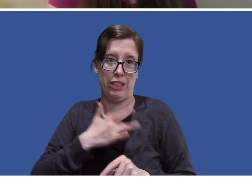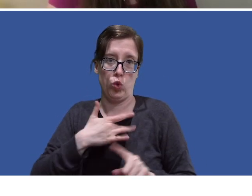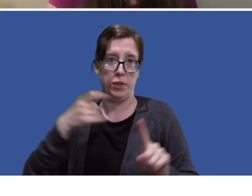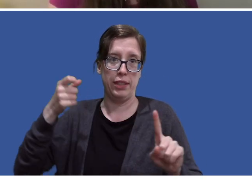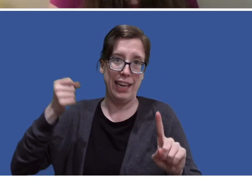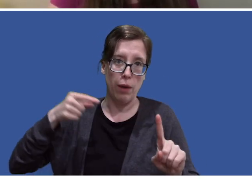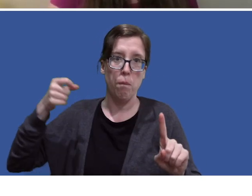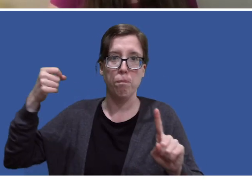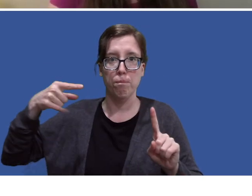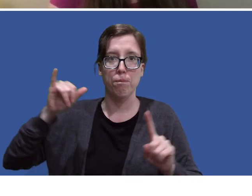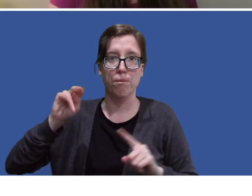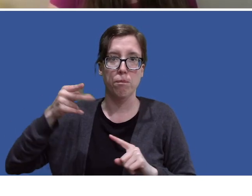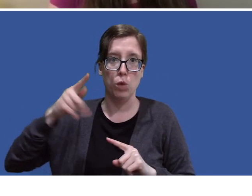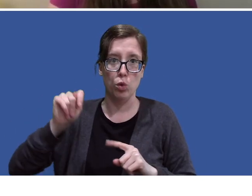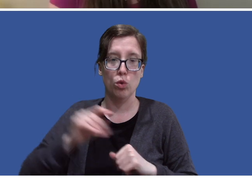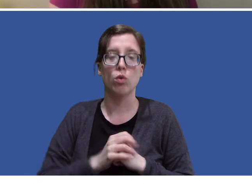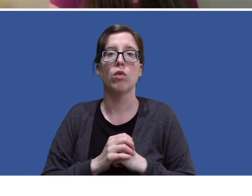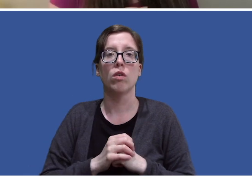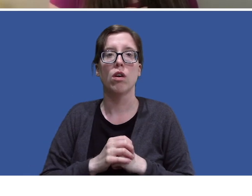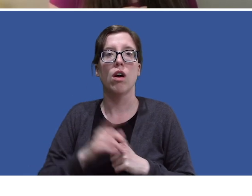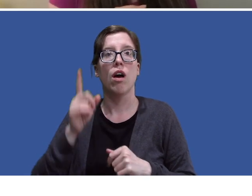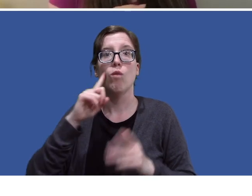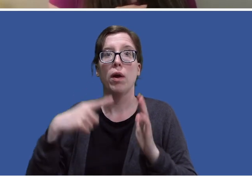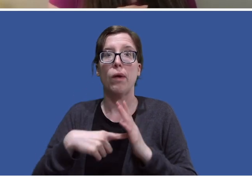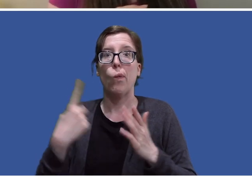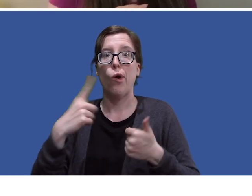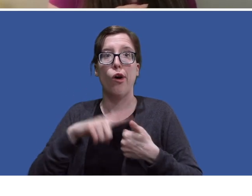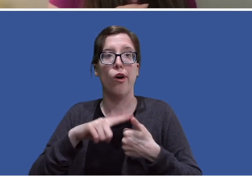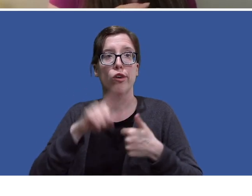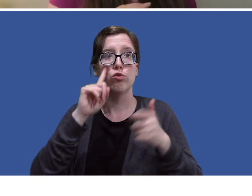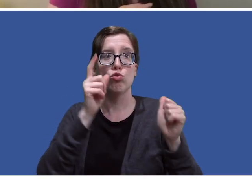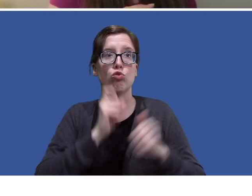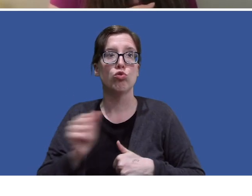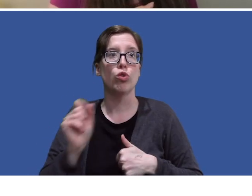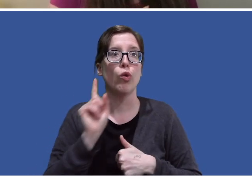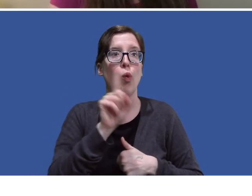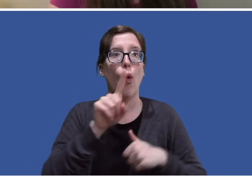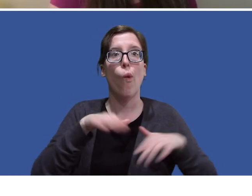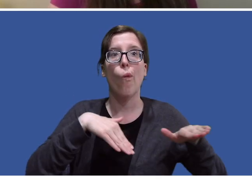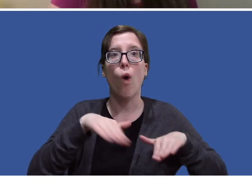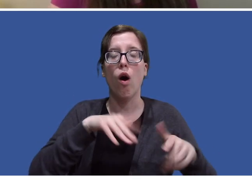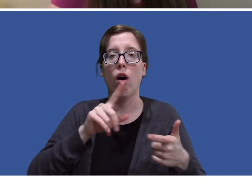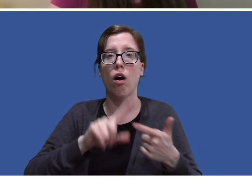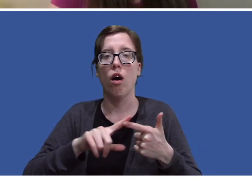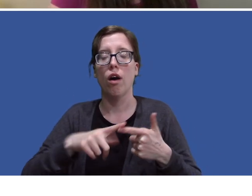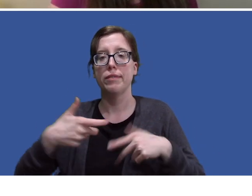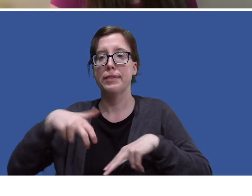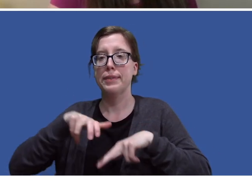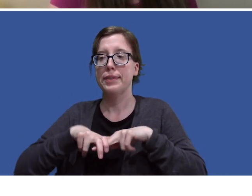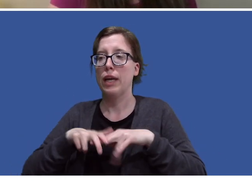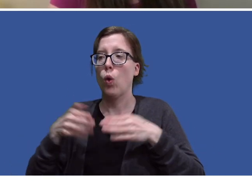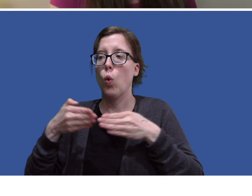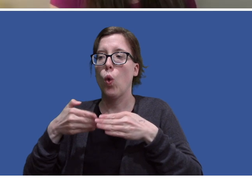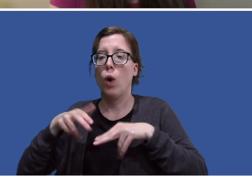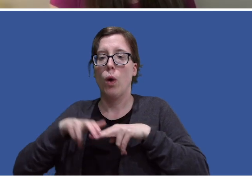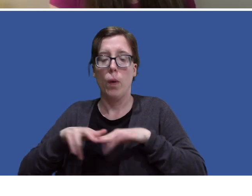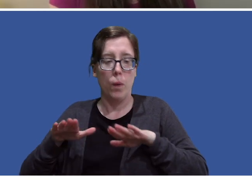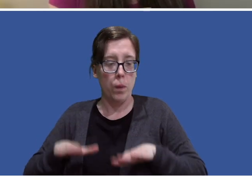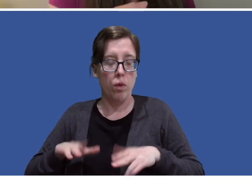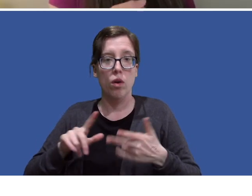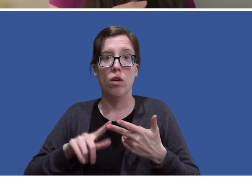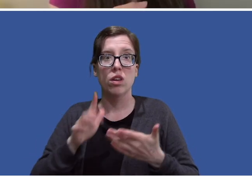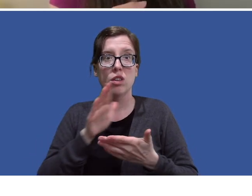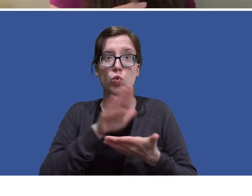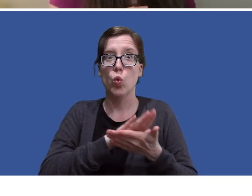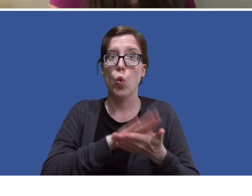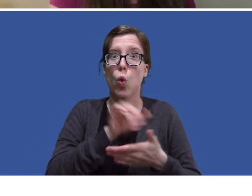I'm going to sit in a quiet corner. Some schools have a room that students can go to. They could turn off the lights.